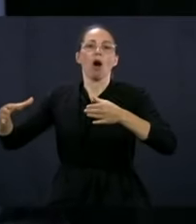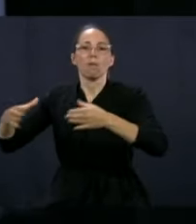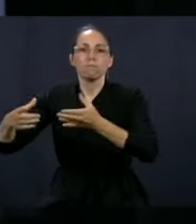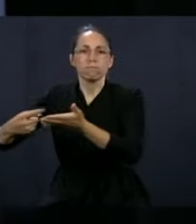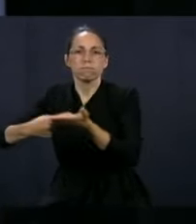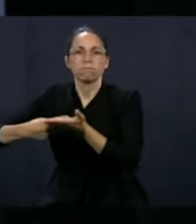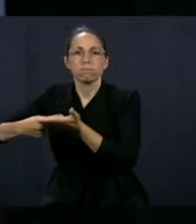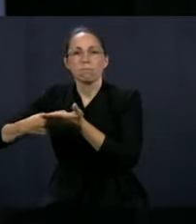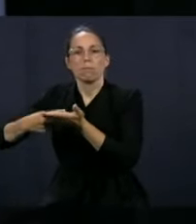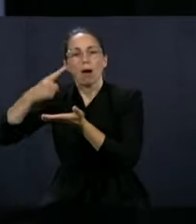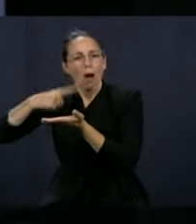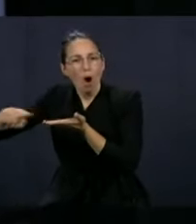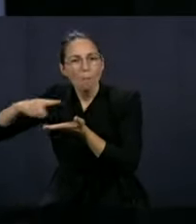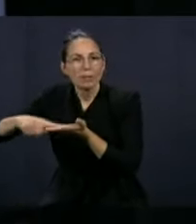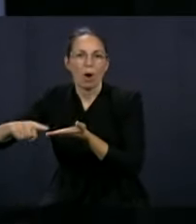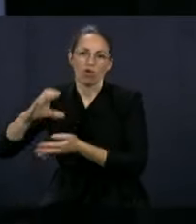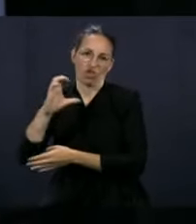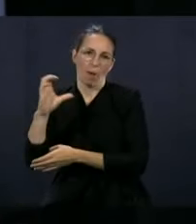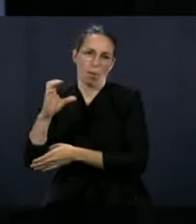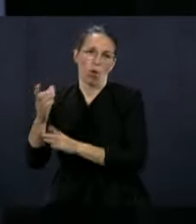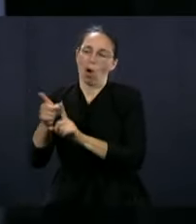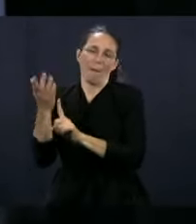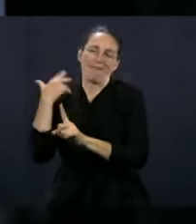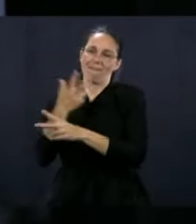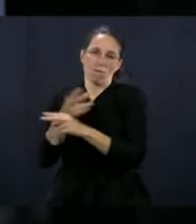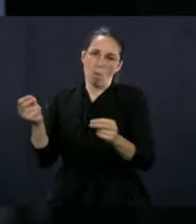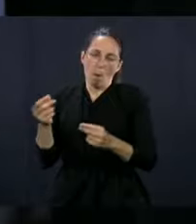Commission. Now,